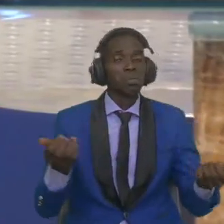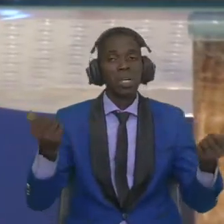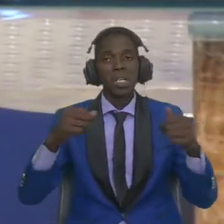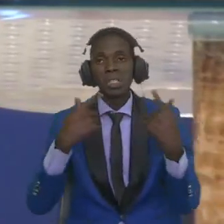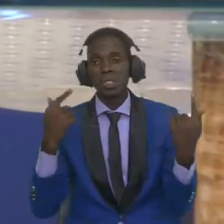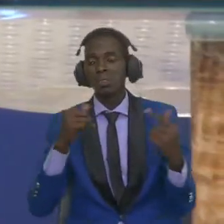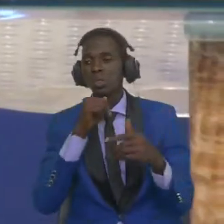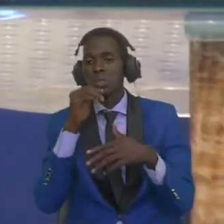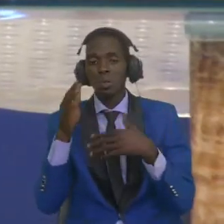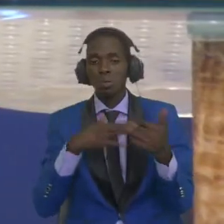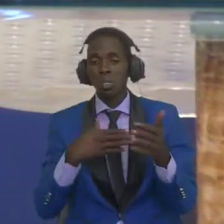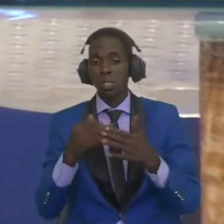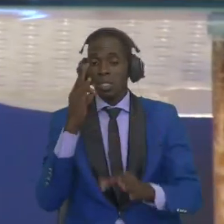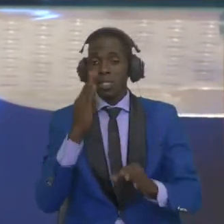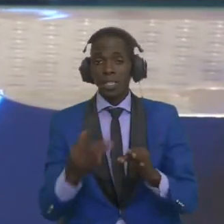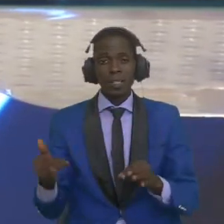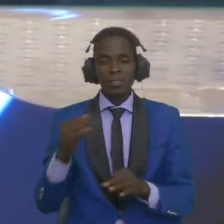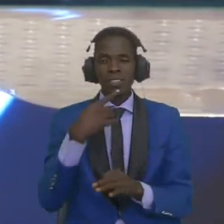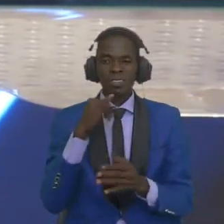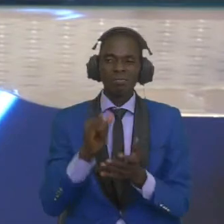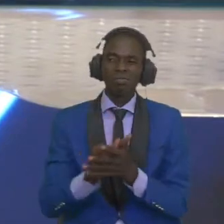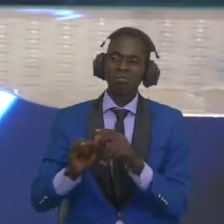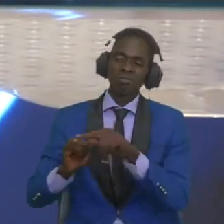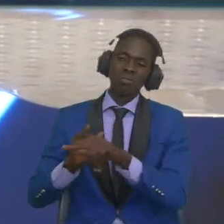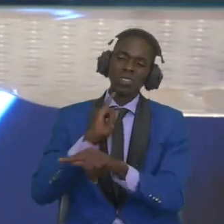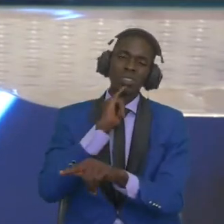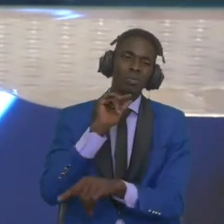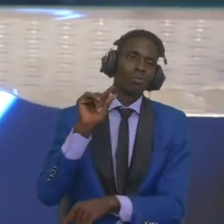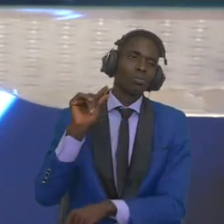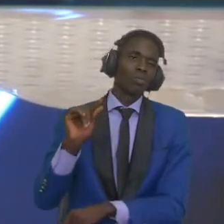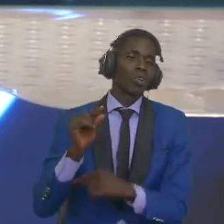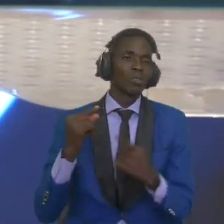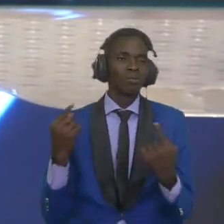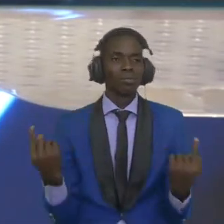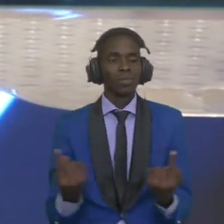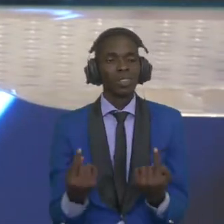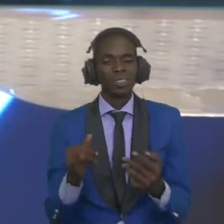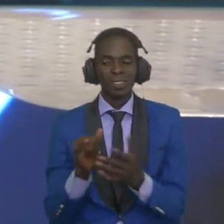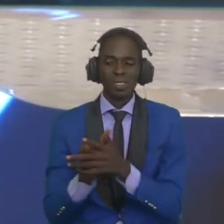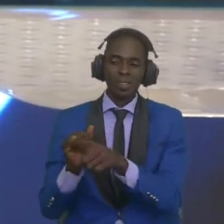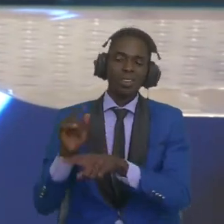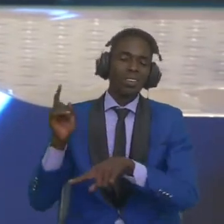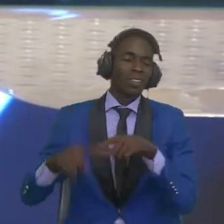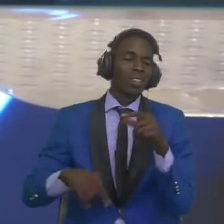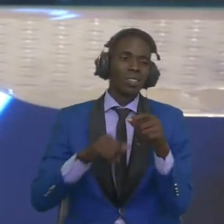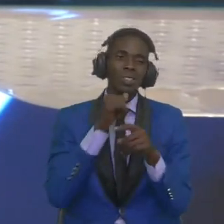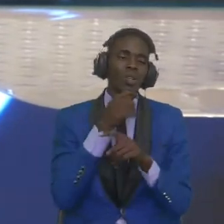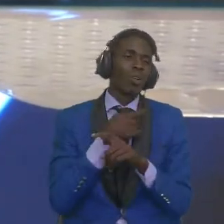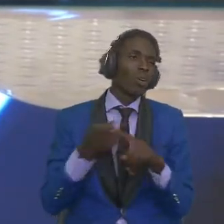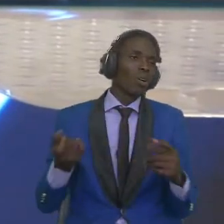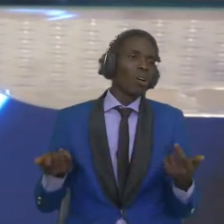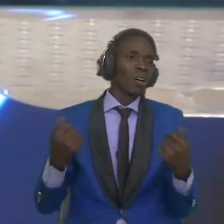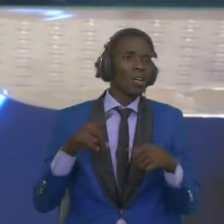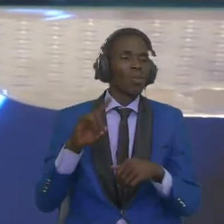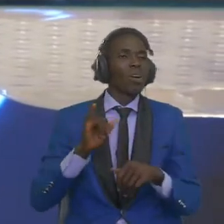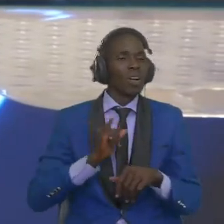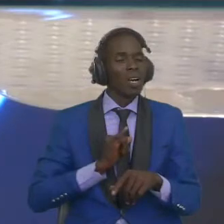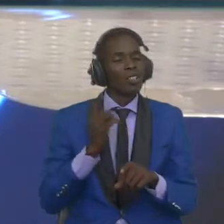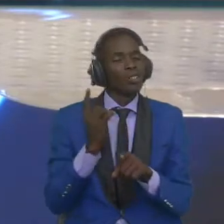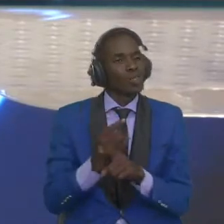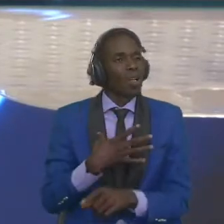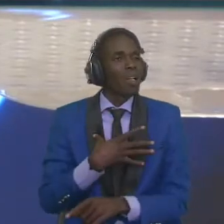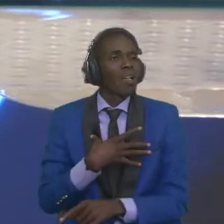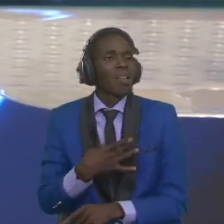really matter, if they say this one is a small sin, this one will not hurt anybody, I